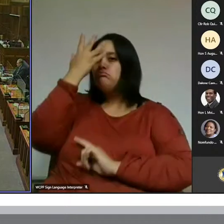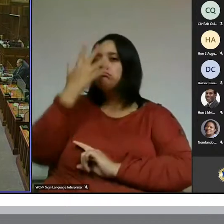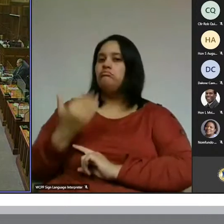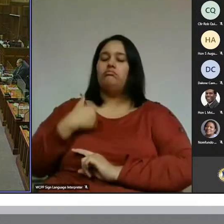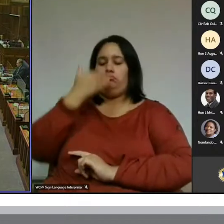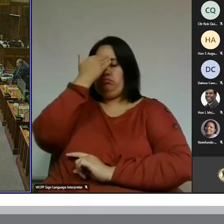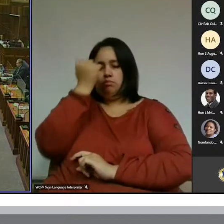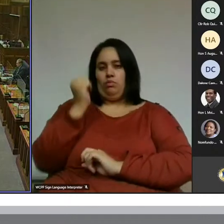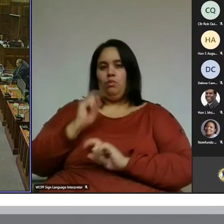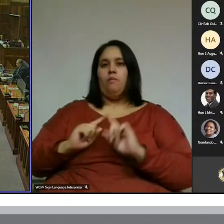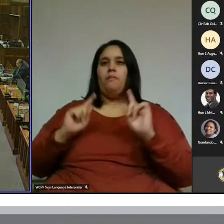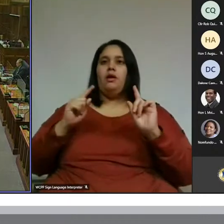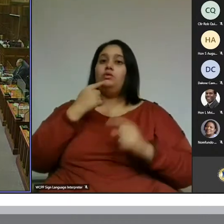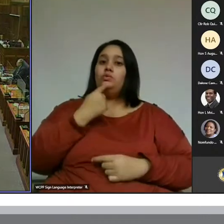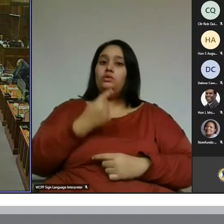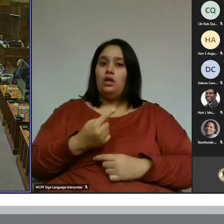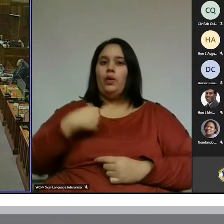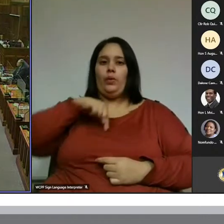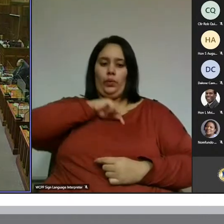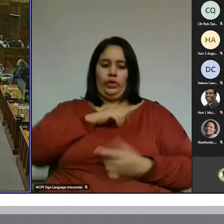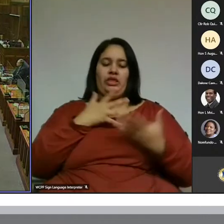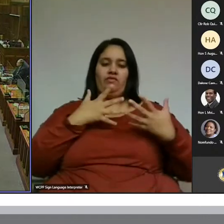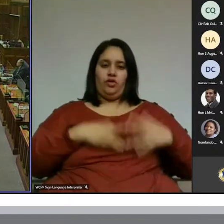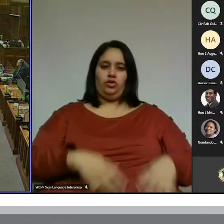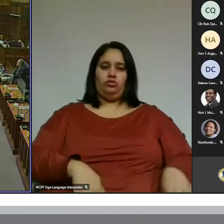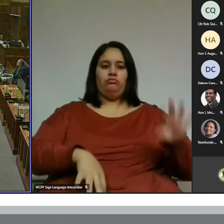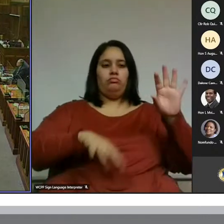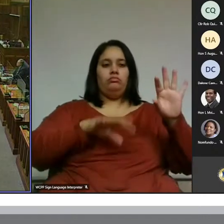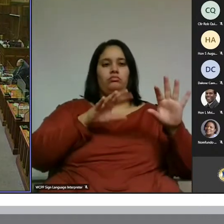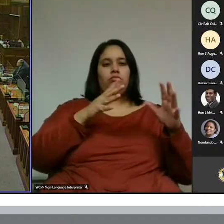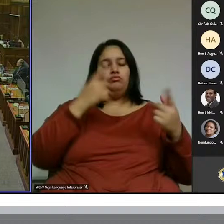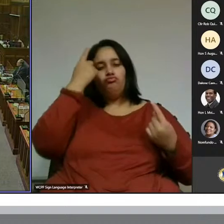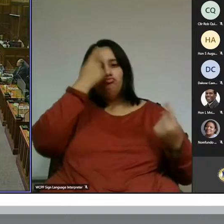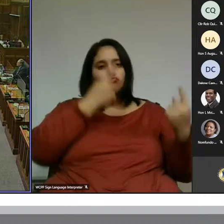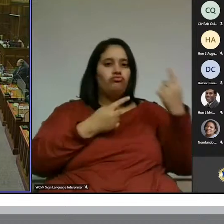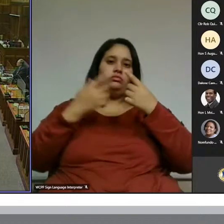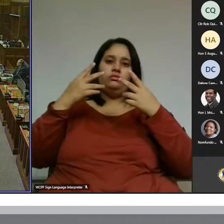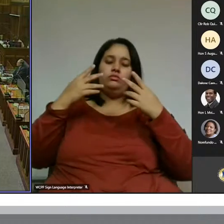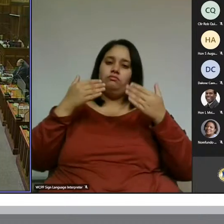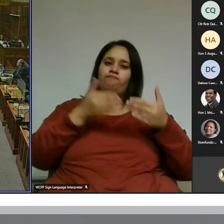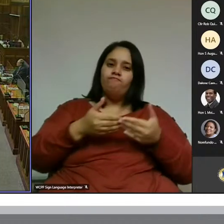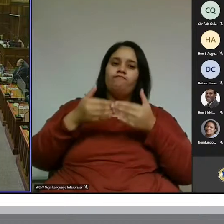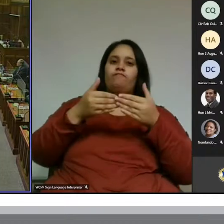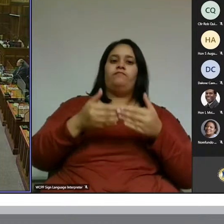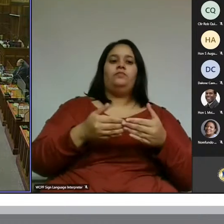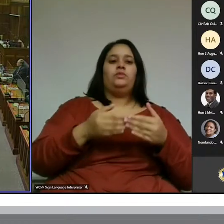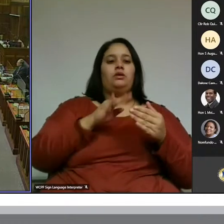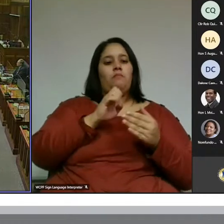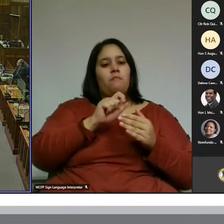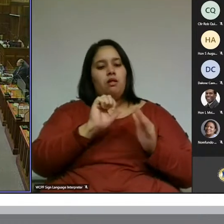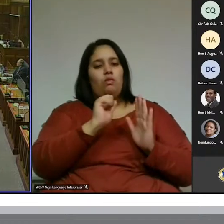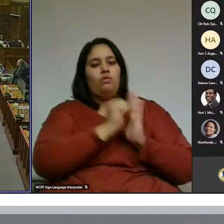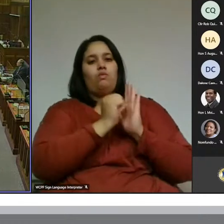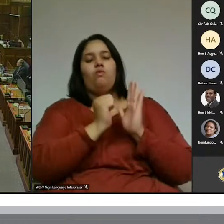but just to state that we have very carefully considered the provisions of the bill in light of the